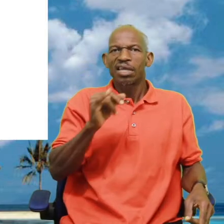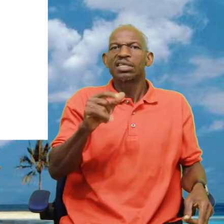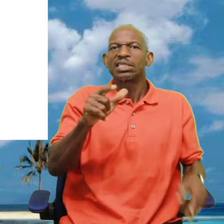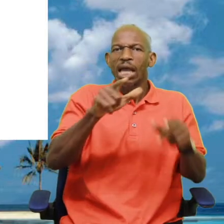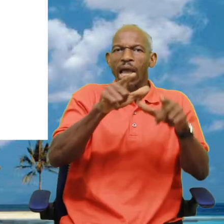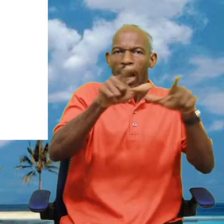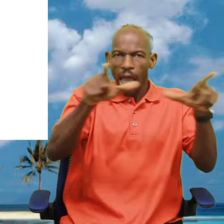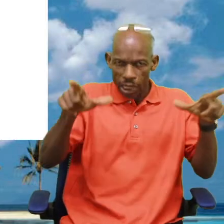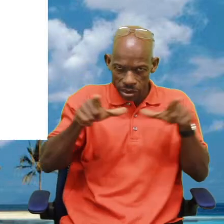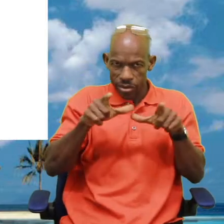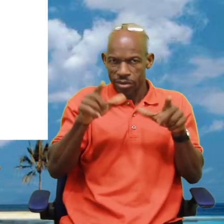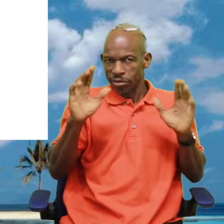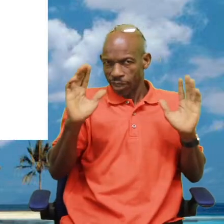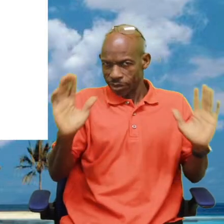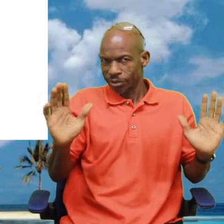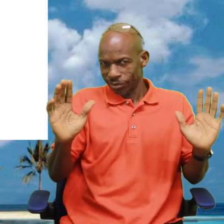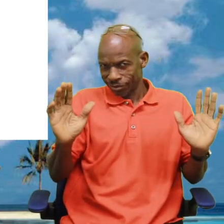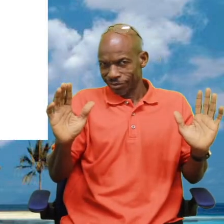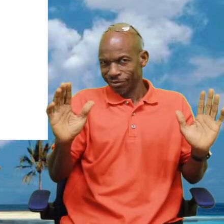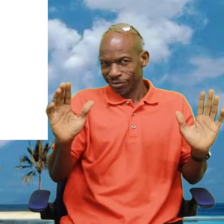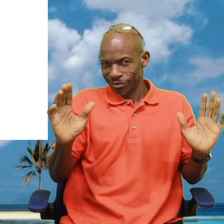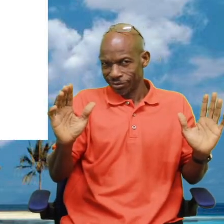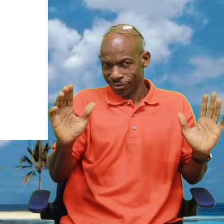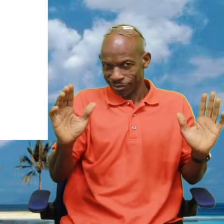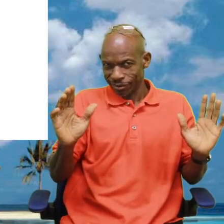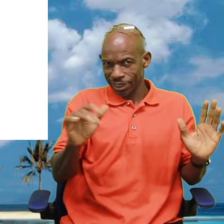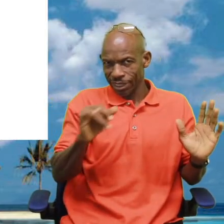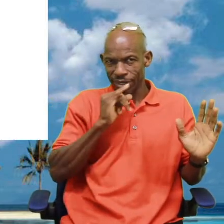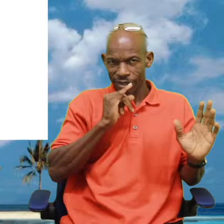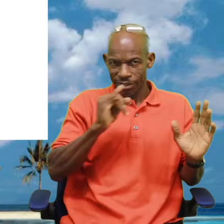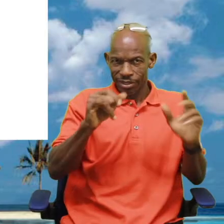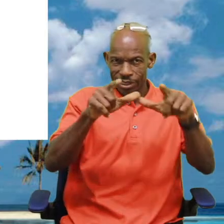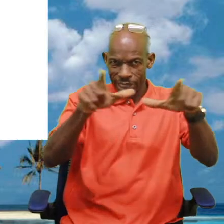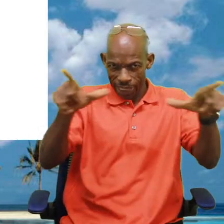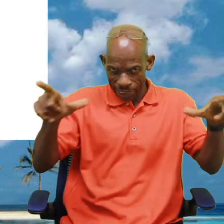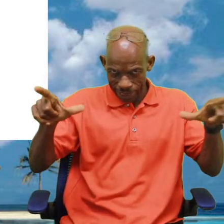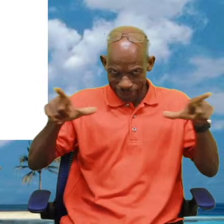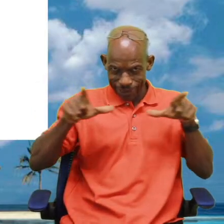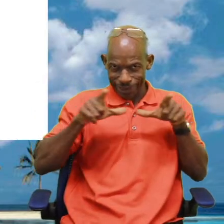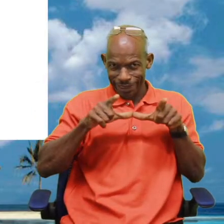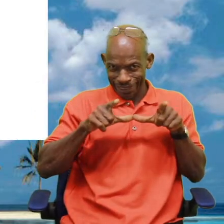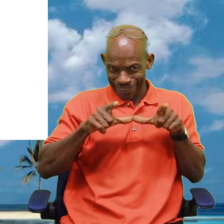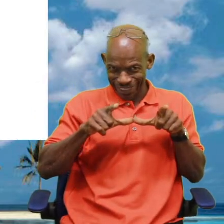this is an island. And this is how you spell it.